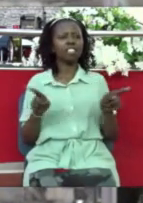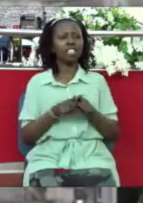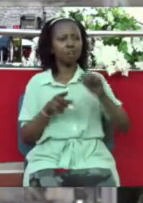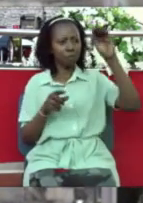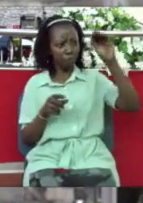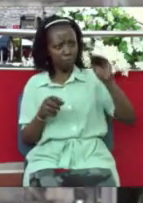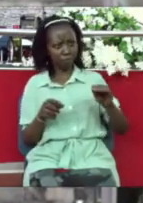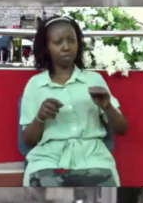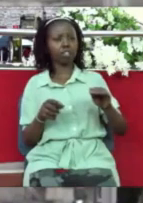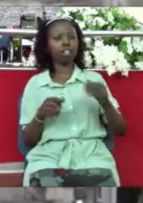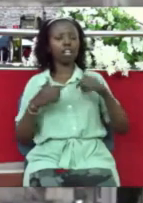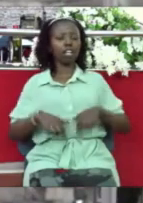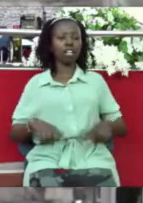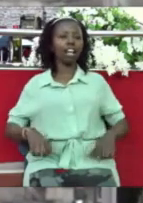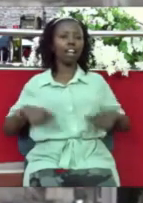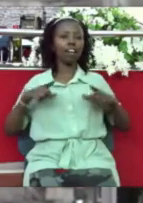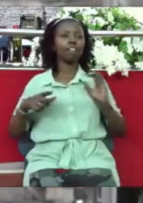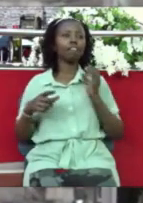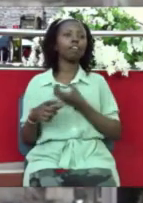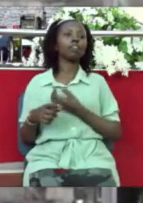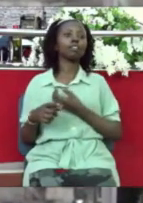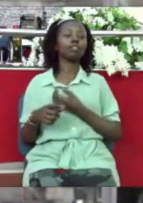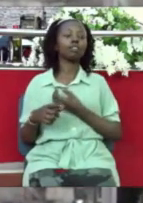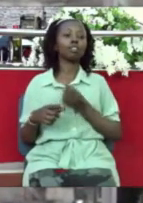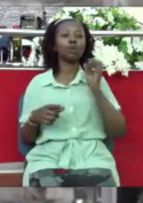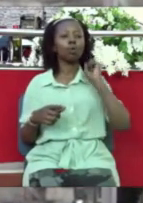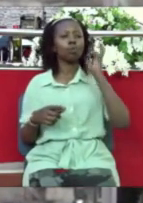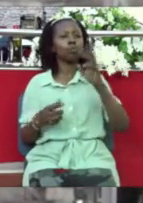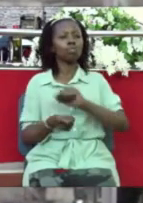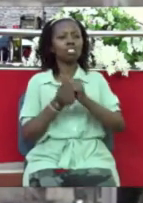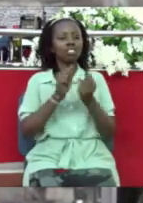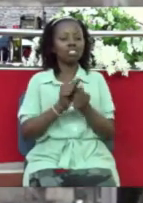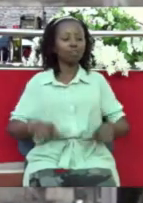our lives, we'll have change in our life forever.